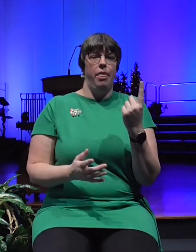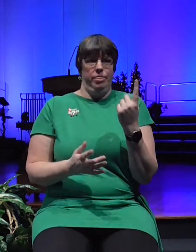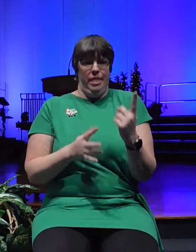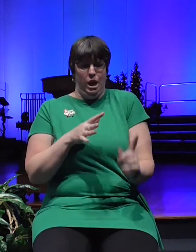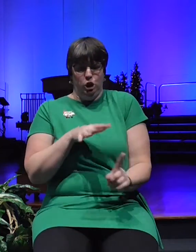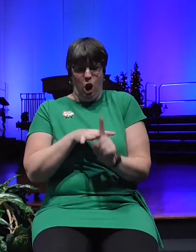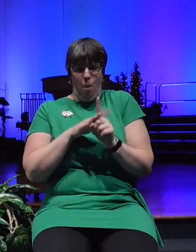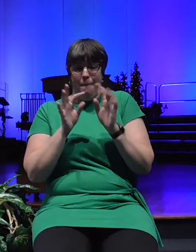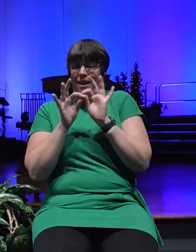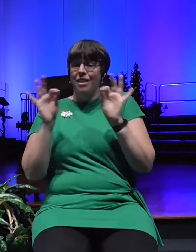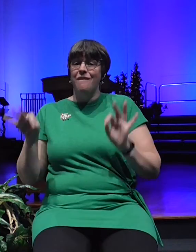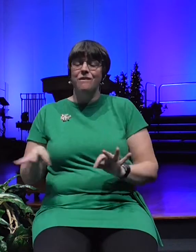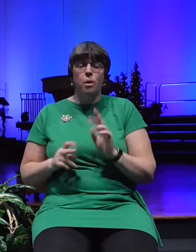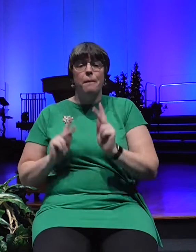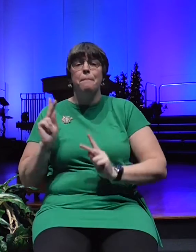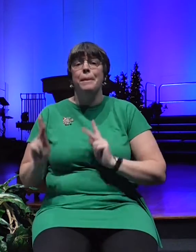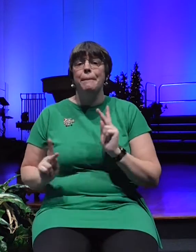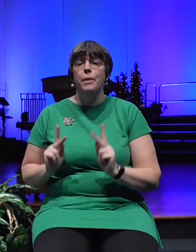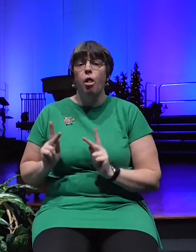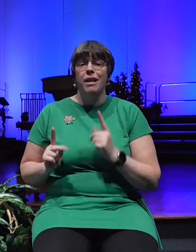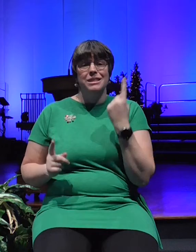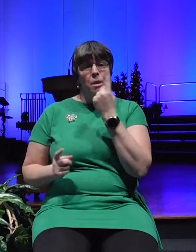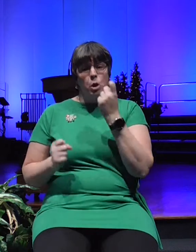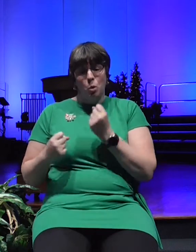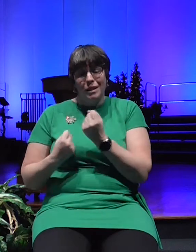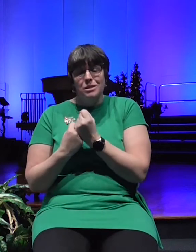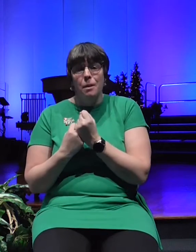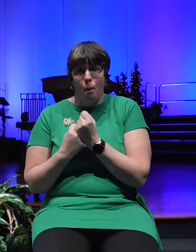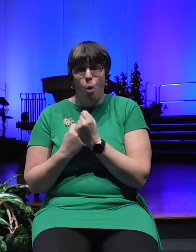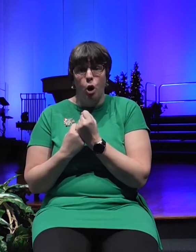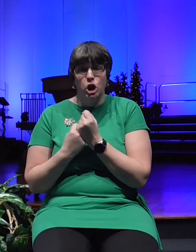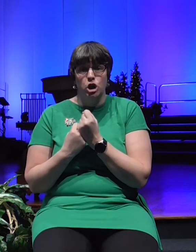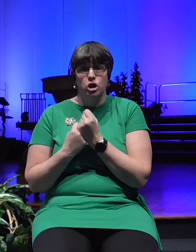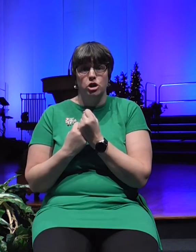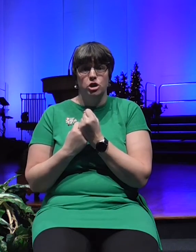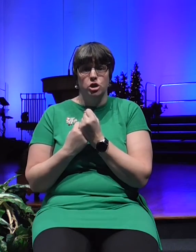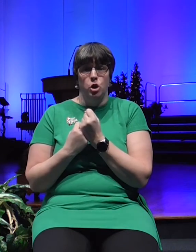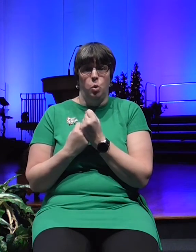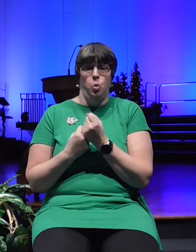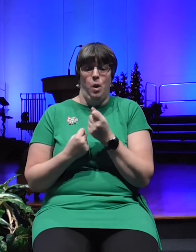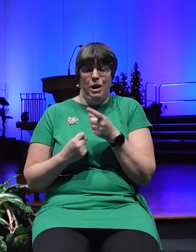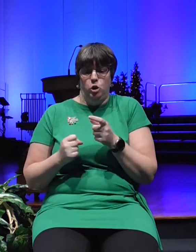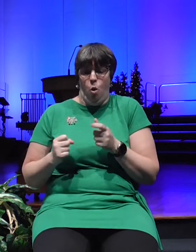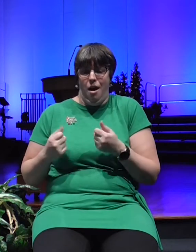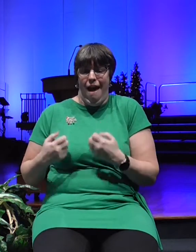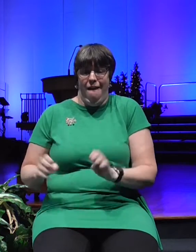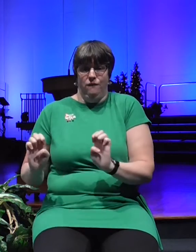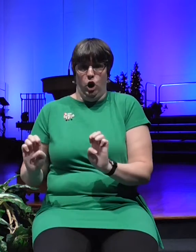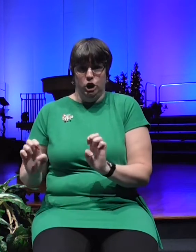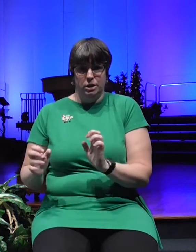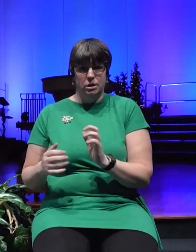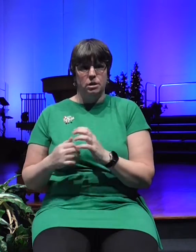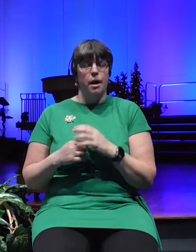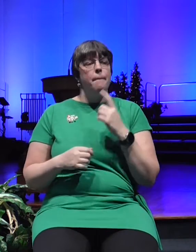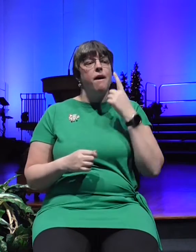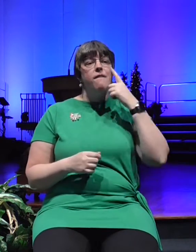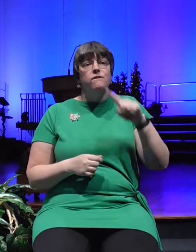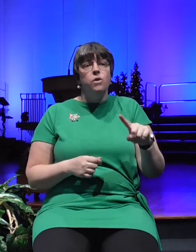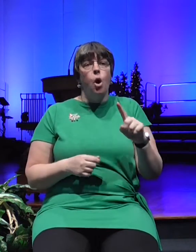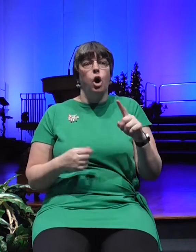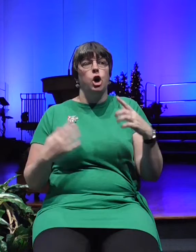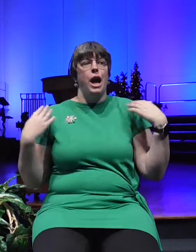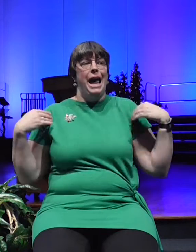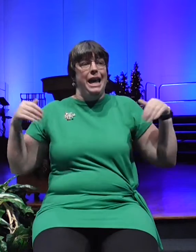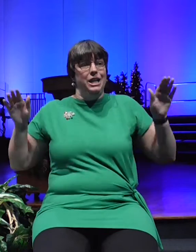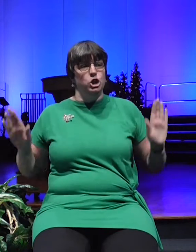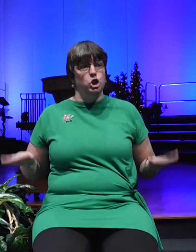of people who can support us in our efforts. But in order for those angels to